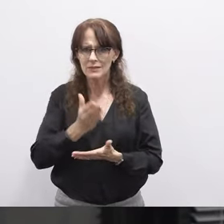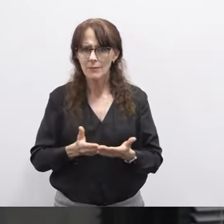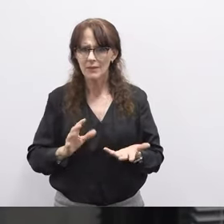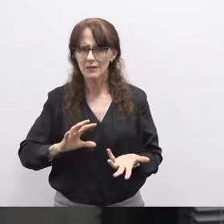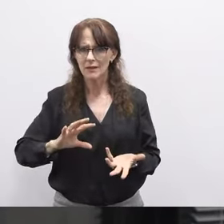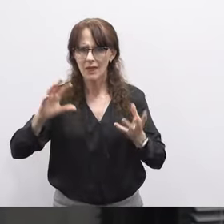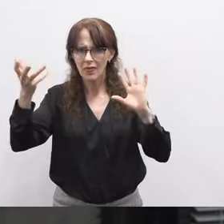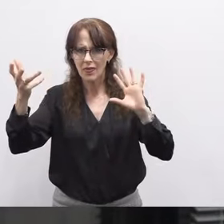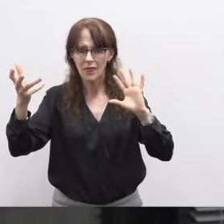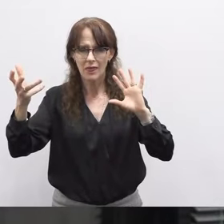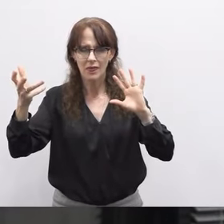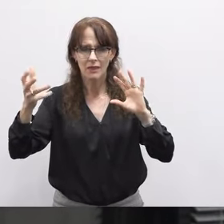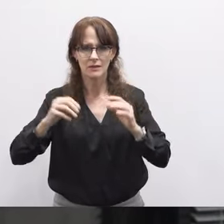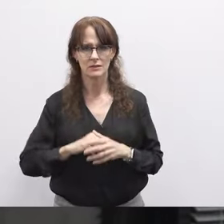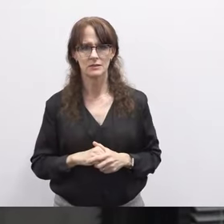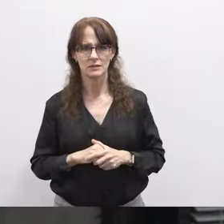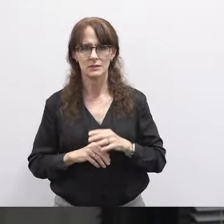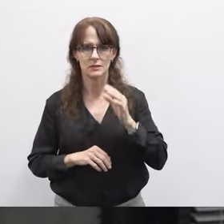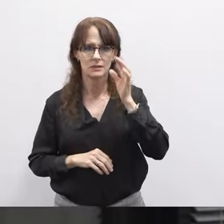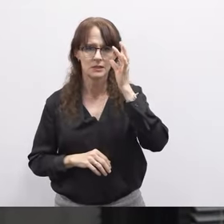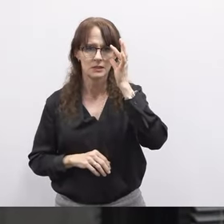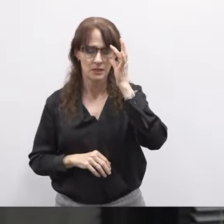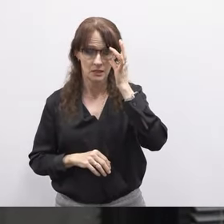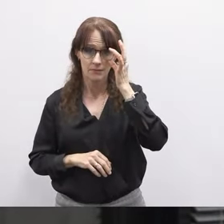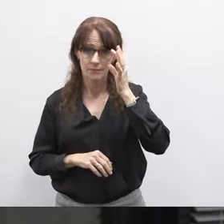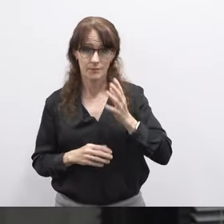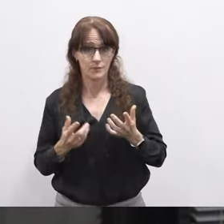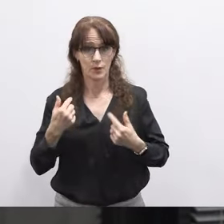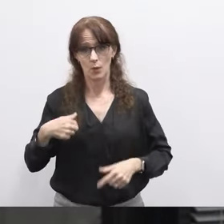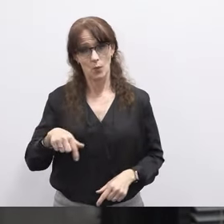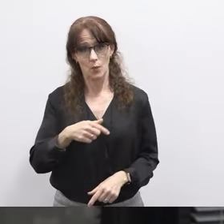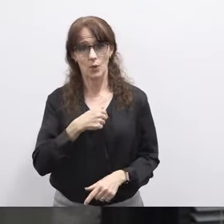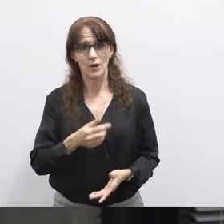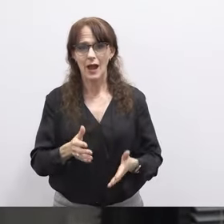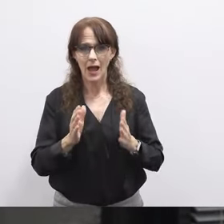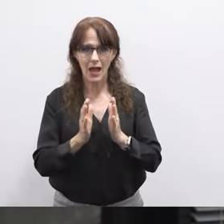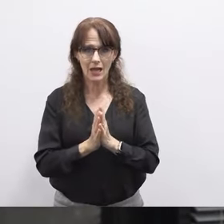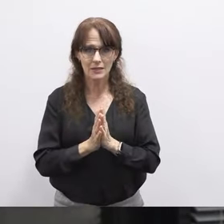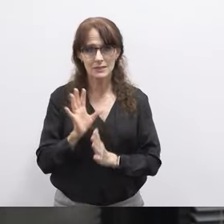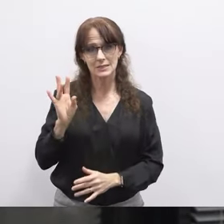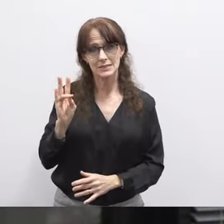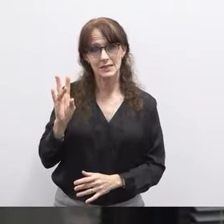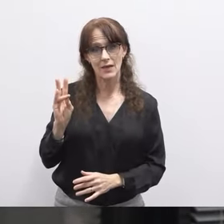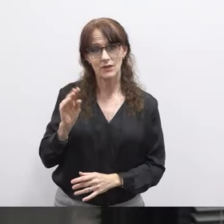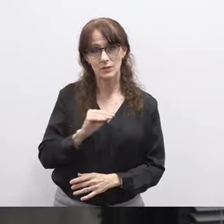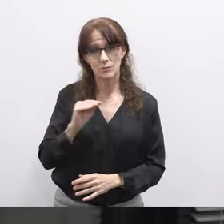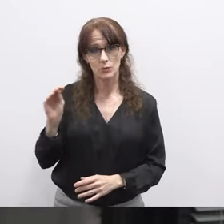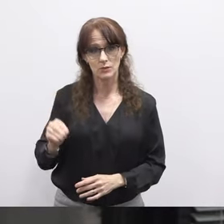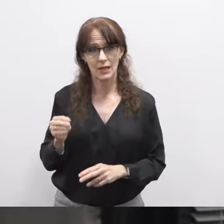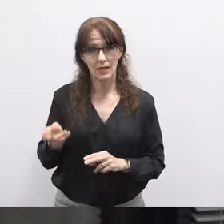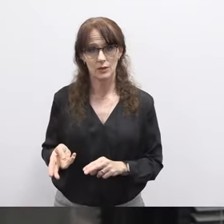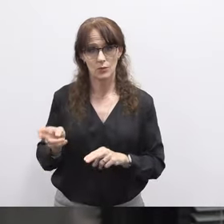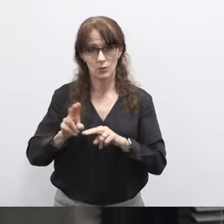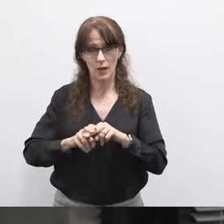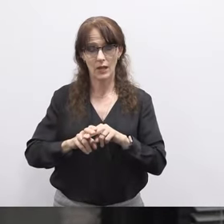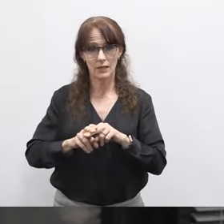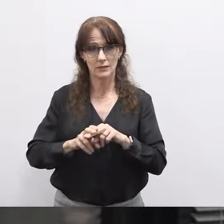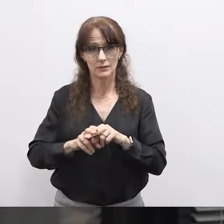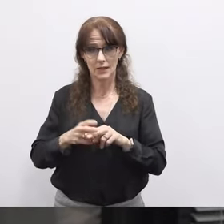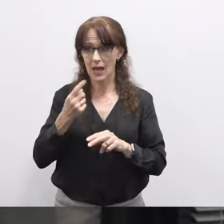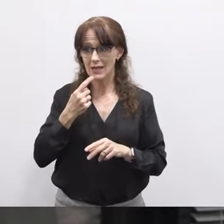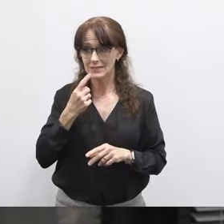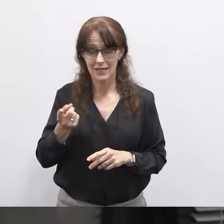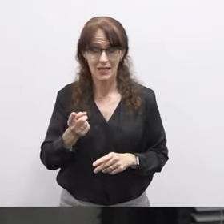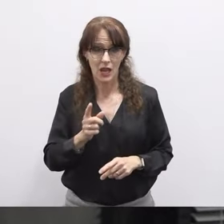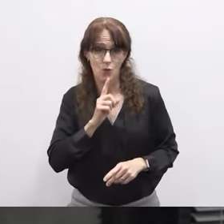amiss. You know, we're asking for our 7% raise. Like I told you, I